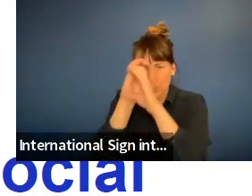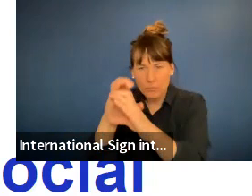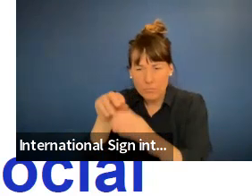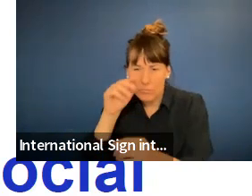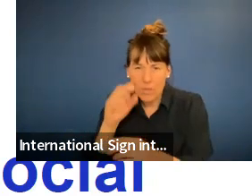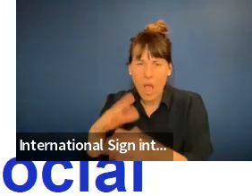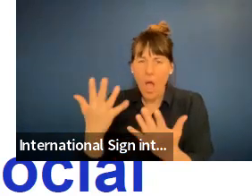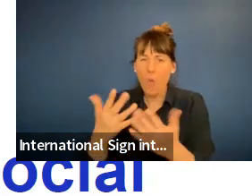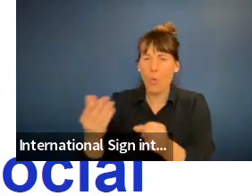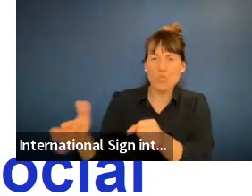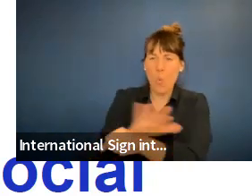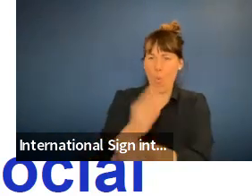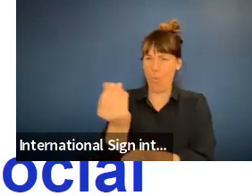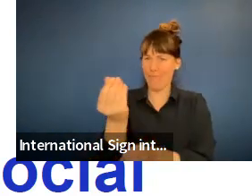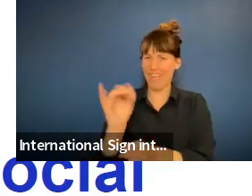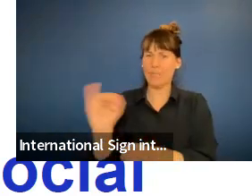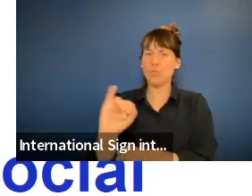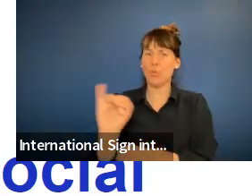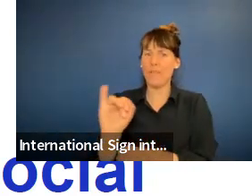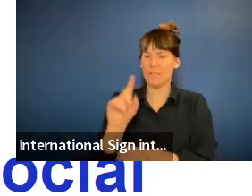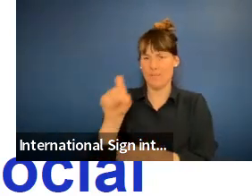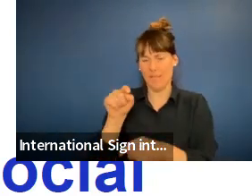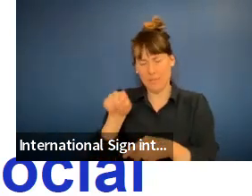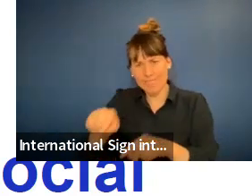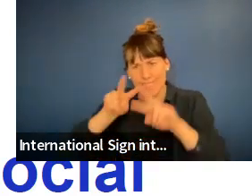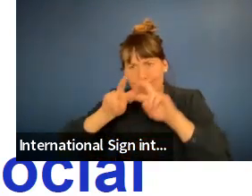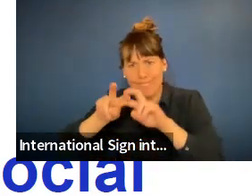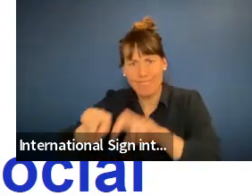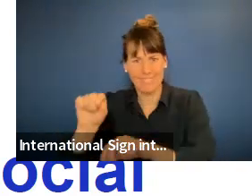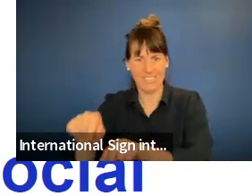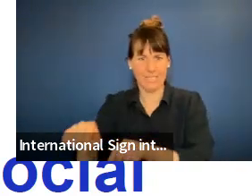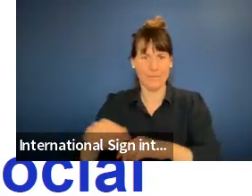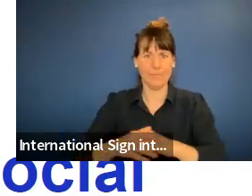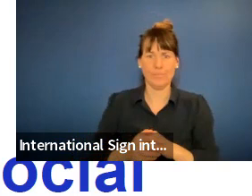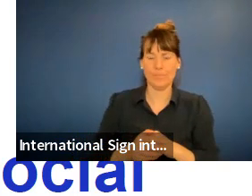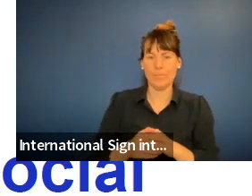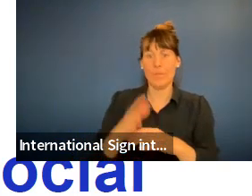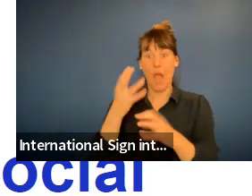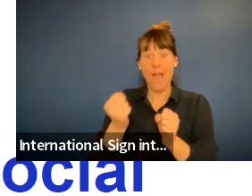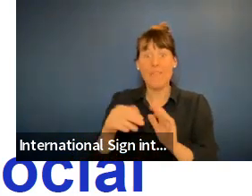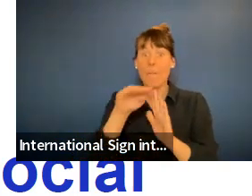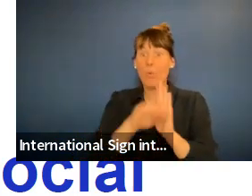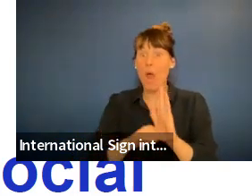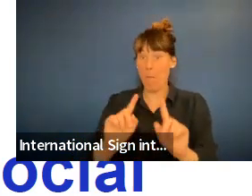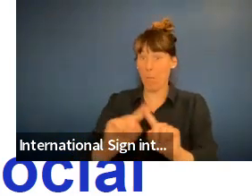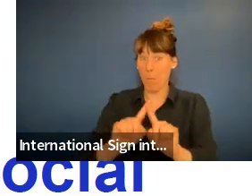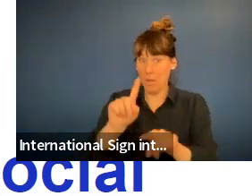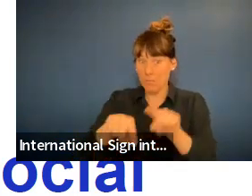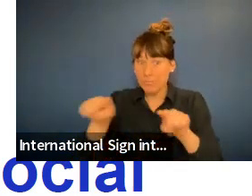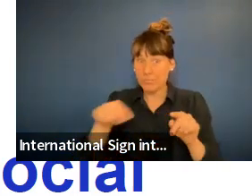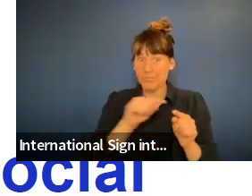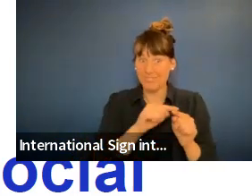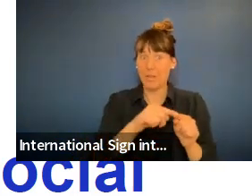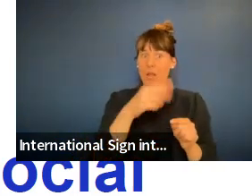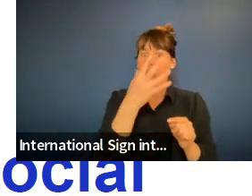there is a need to ensure that these services are covered so that programs are relevant to people with disabilities. It's also important to consider the